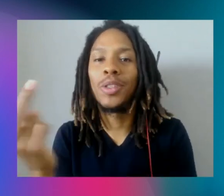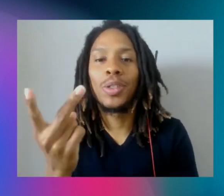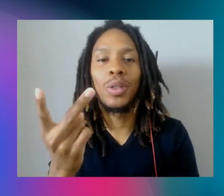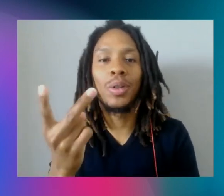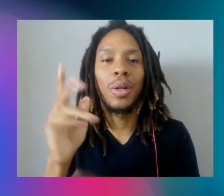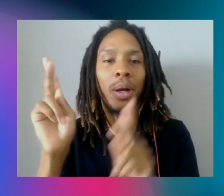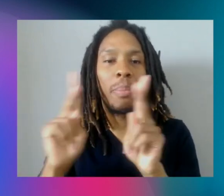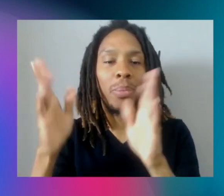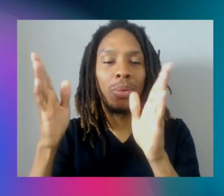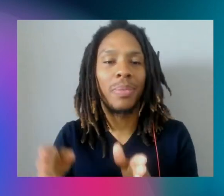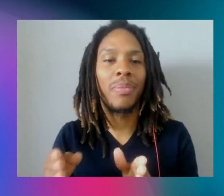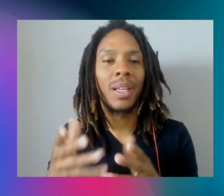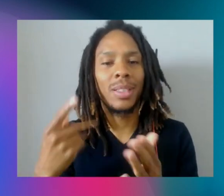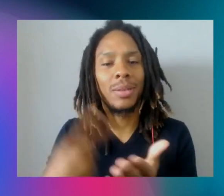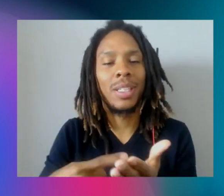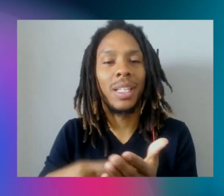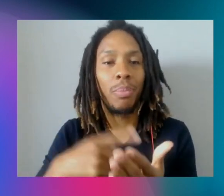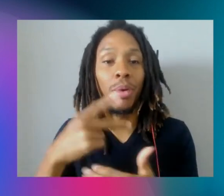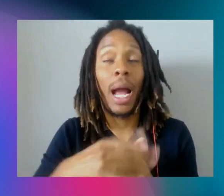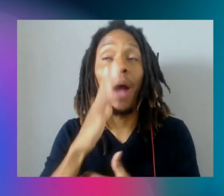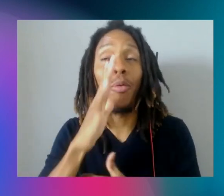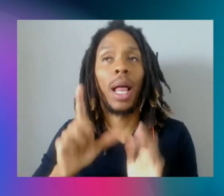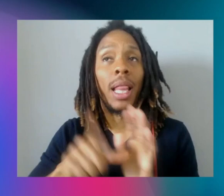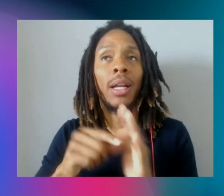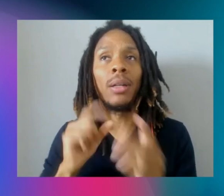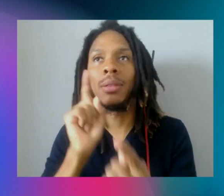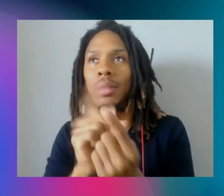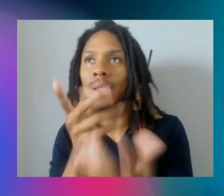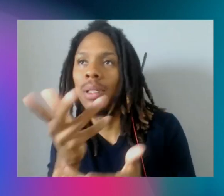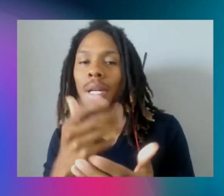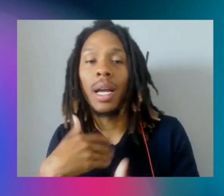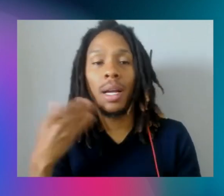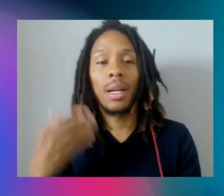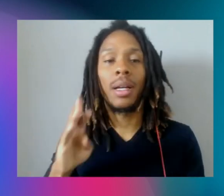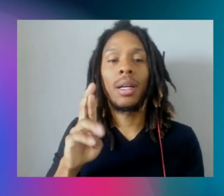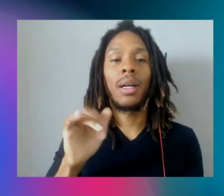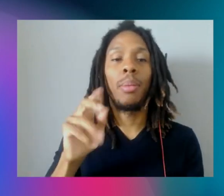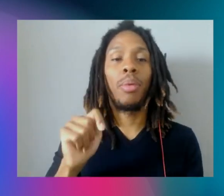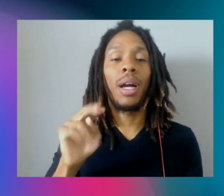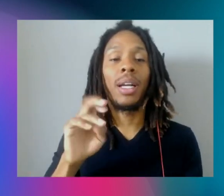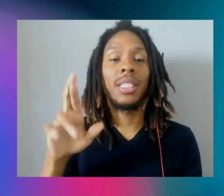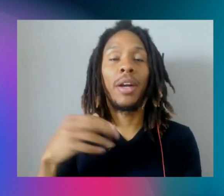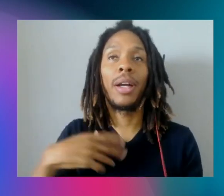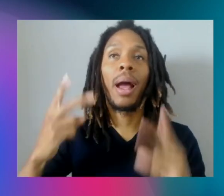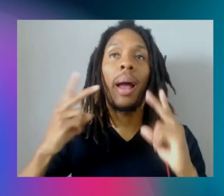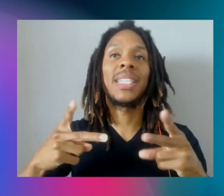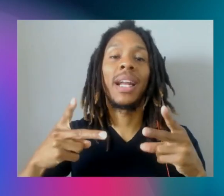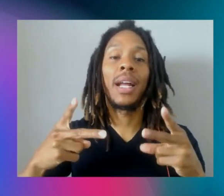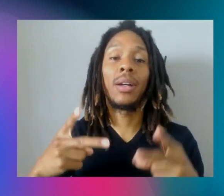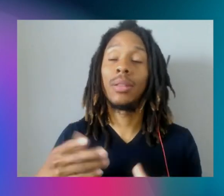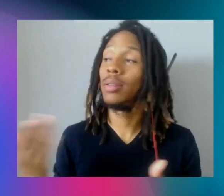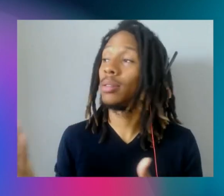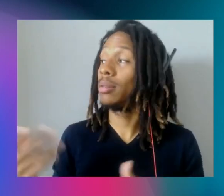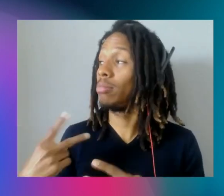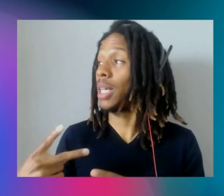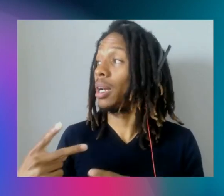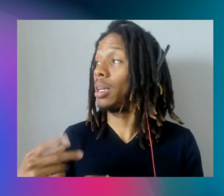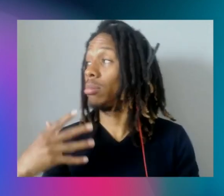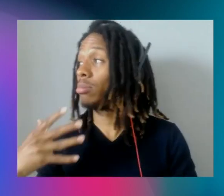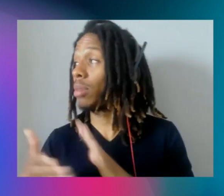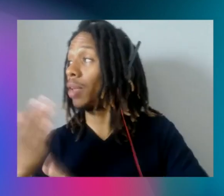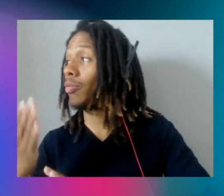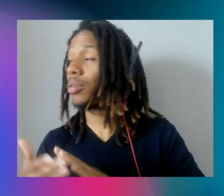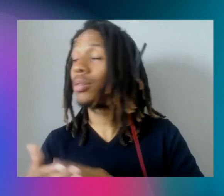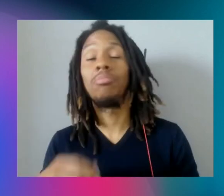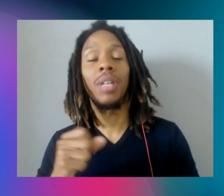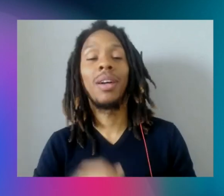about this program. I know I will. And I'm Bulan Terry, and I am signing out. Yep. What are you? You signing out? Bye. All right.